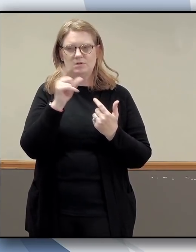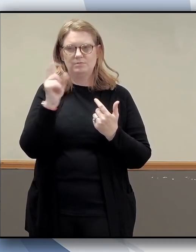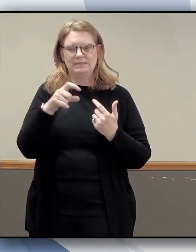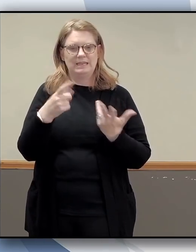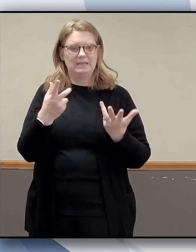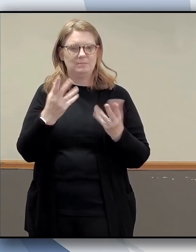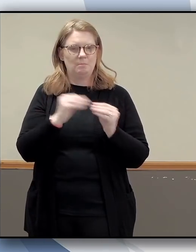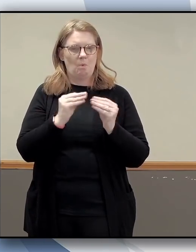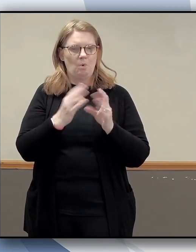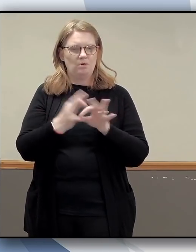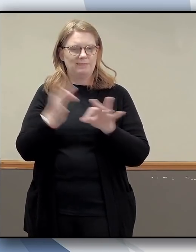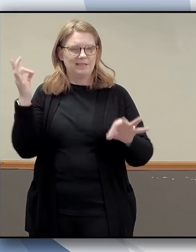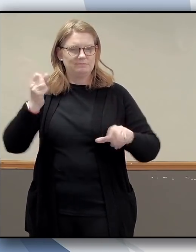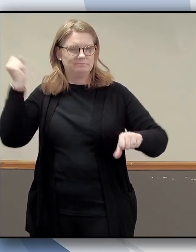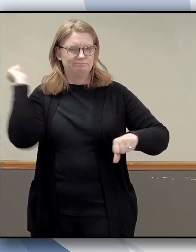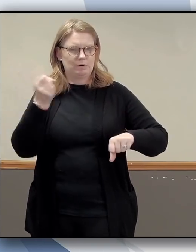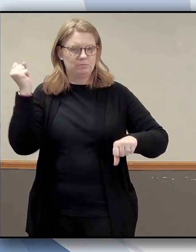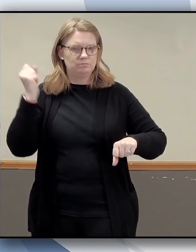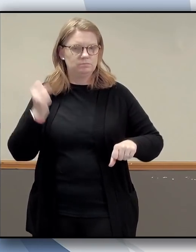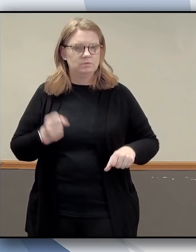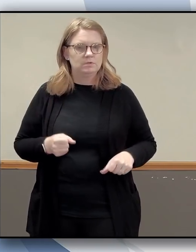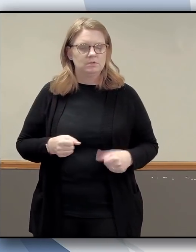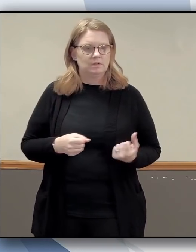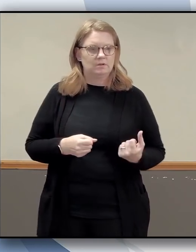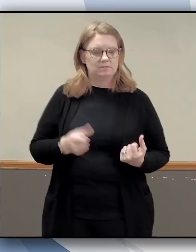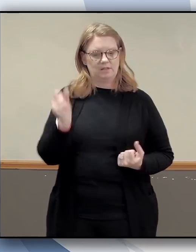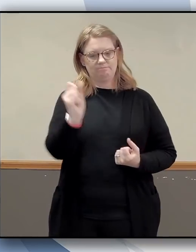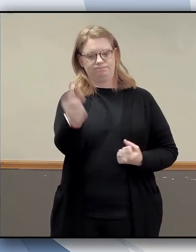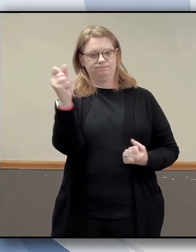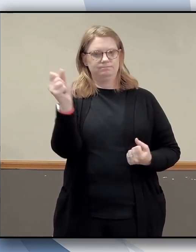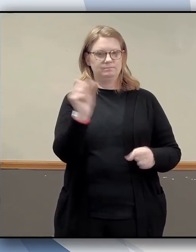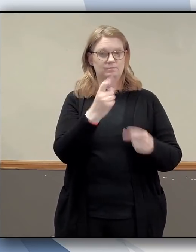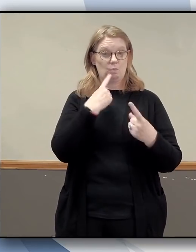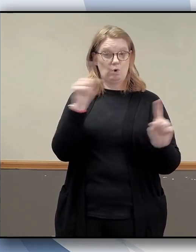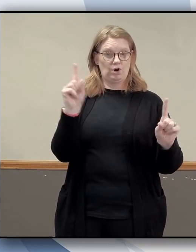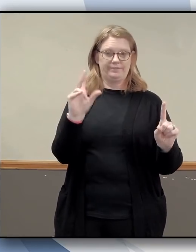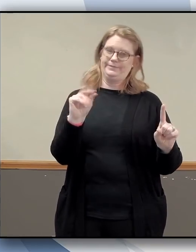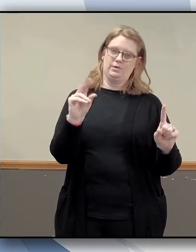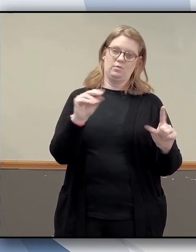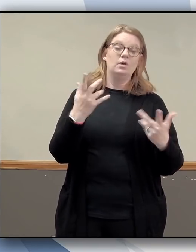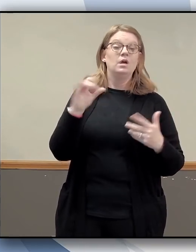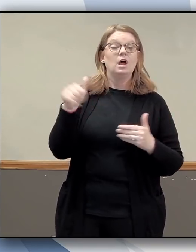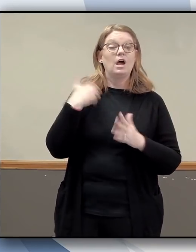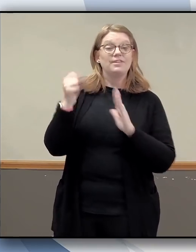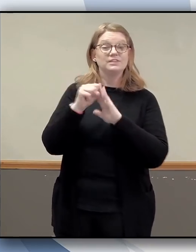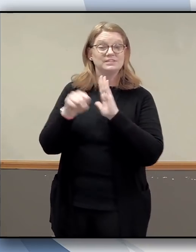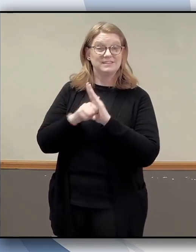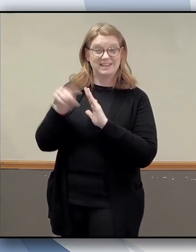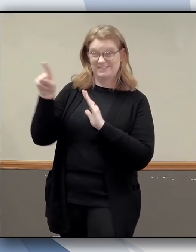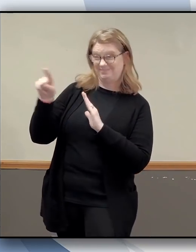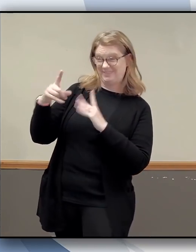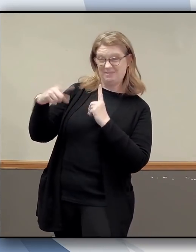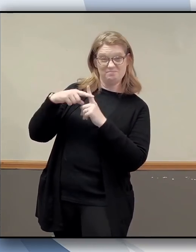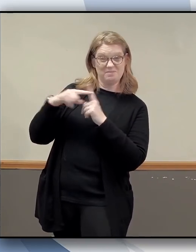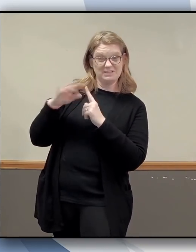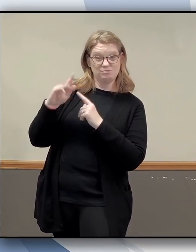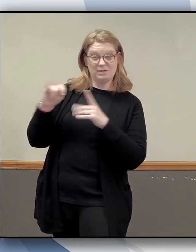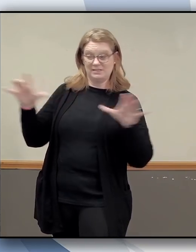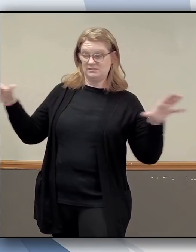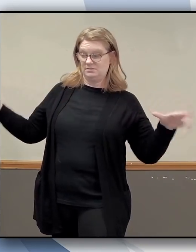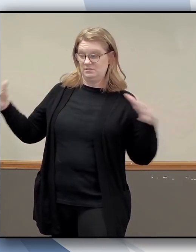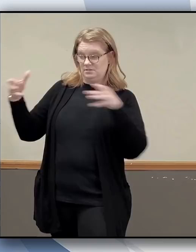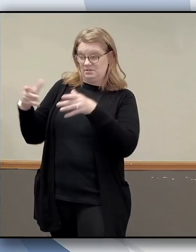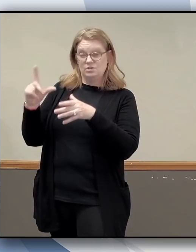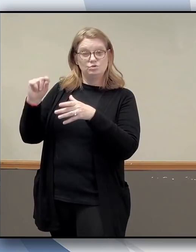we know that at least in North Dakota, bigger sticks don't work, and we can look to other states that have positivity rates of plus 20% with